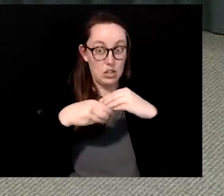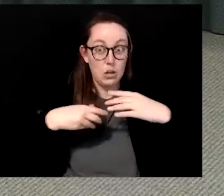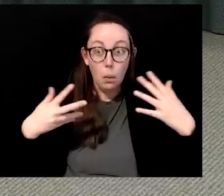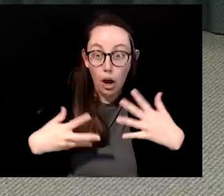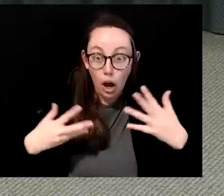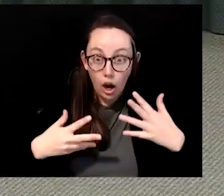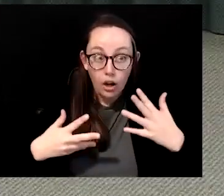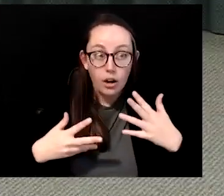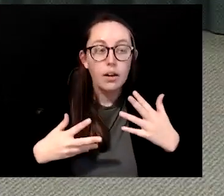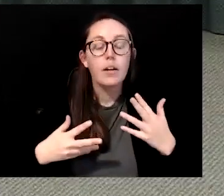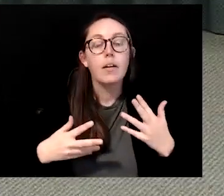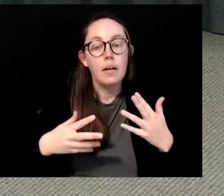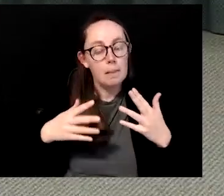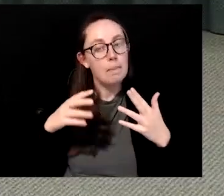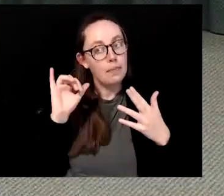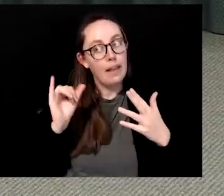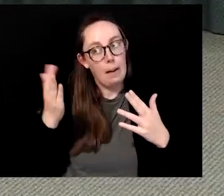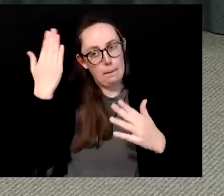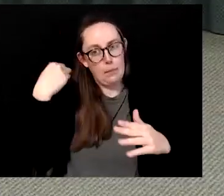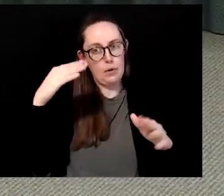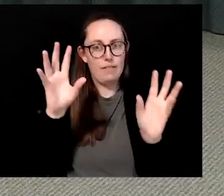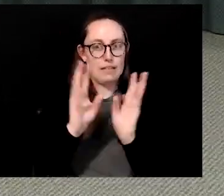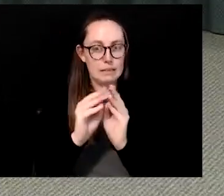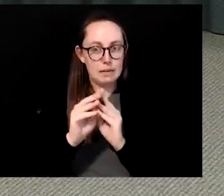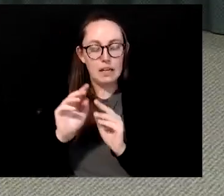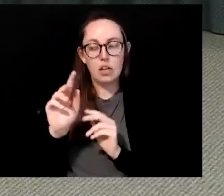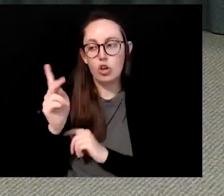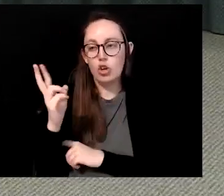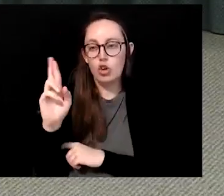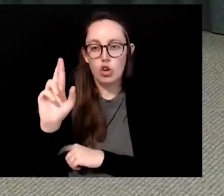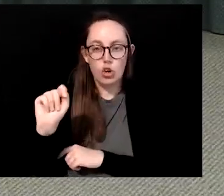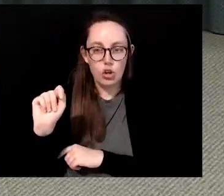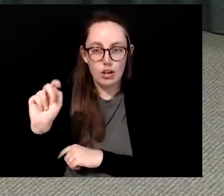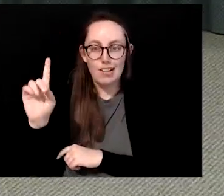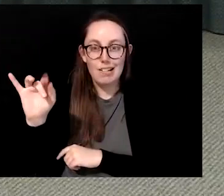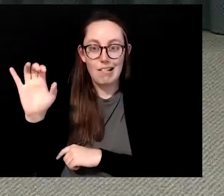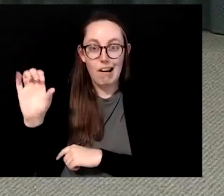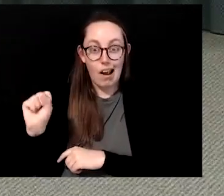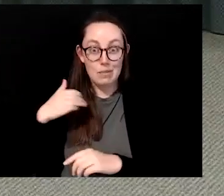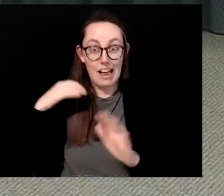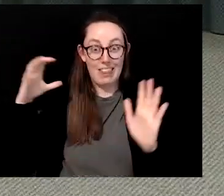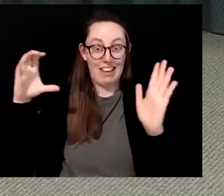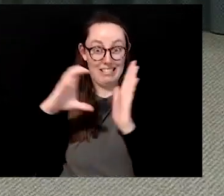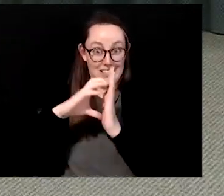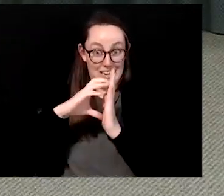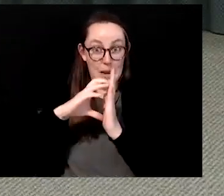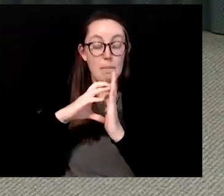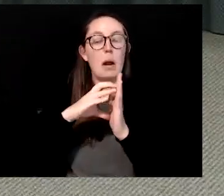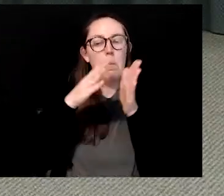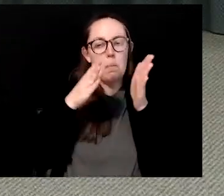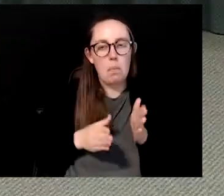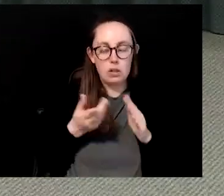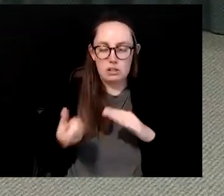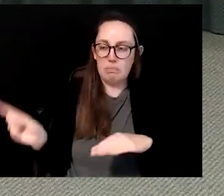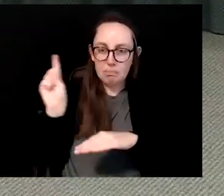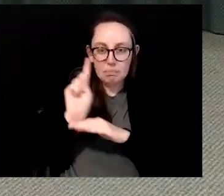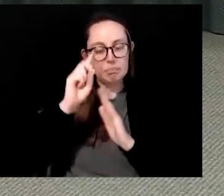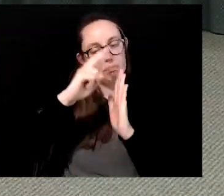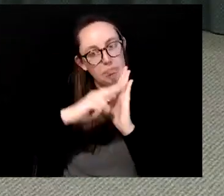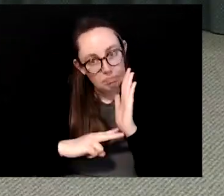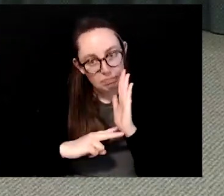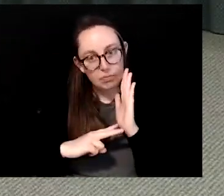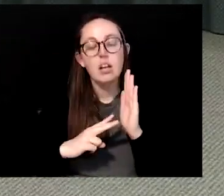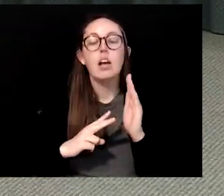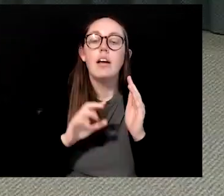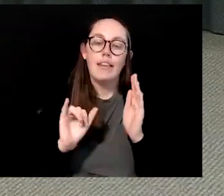read at the meeting from Kurt dimes is now an attachment to the minutes oh just that first page